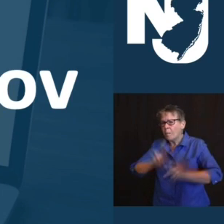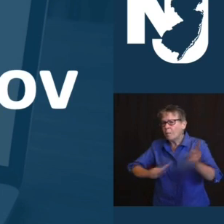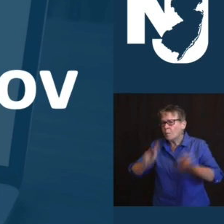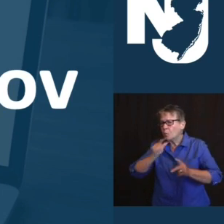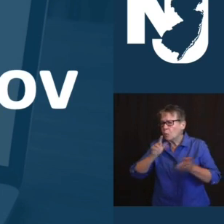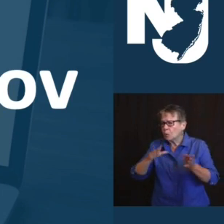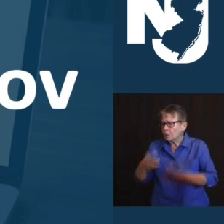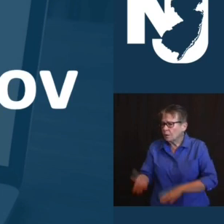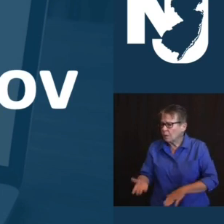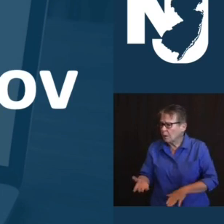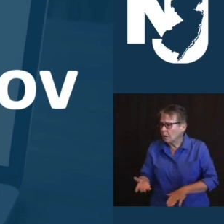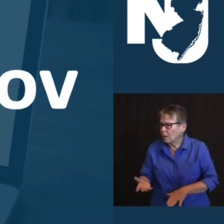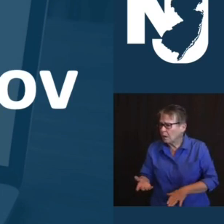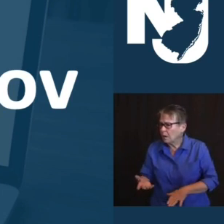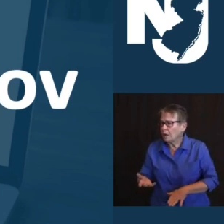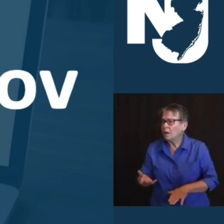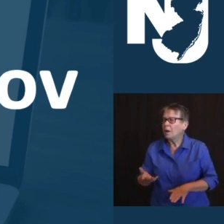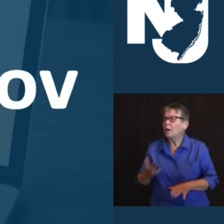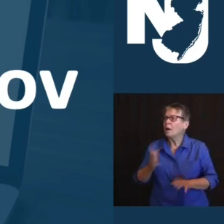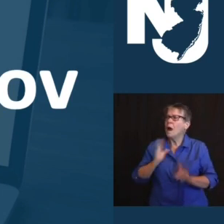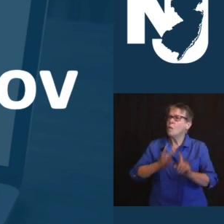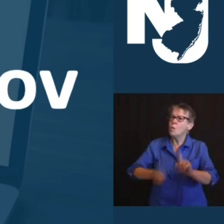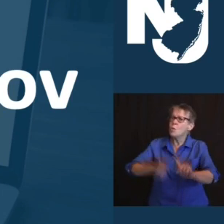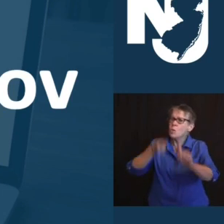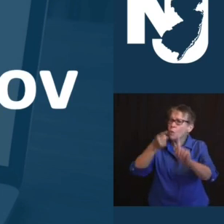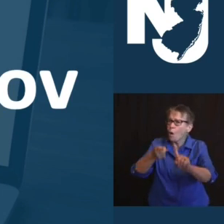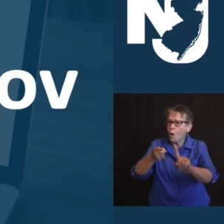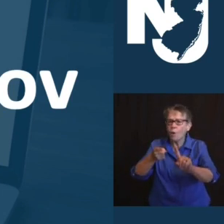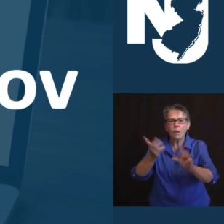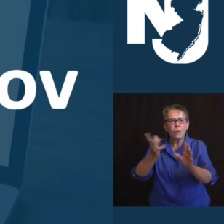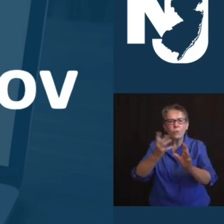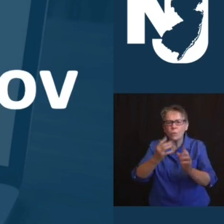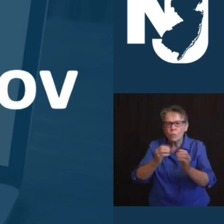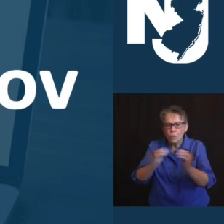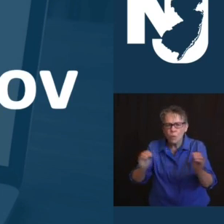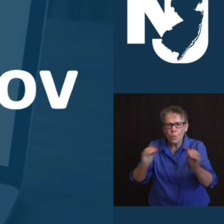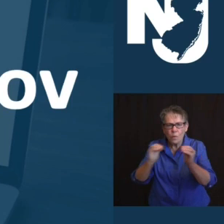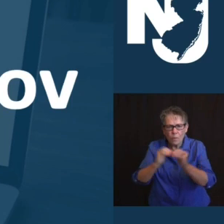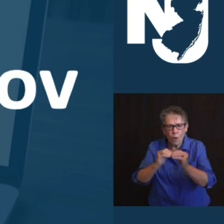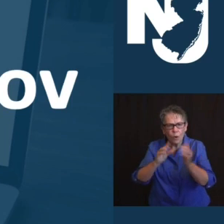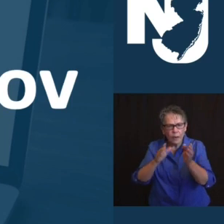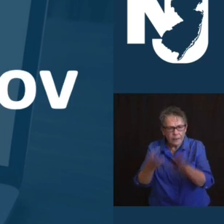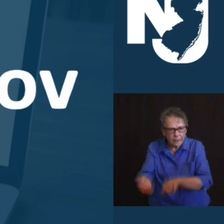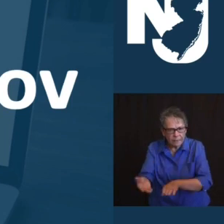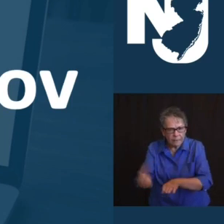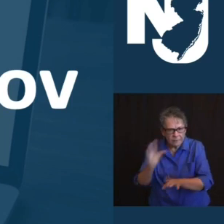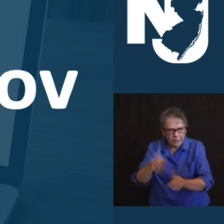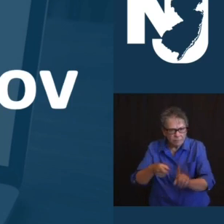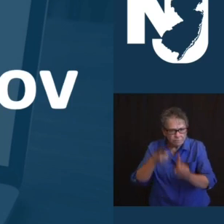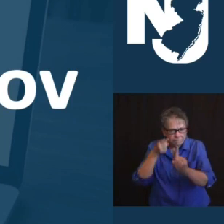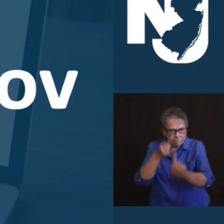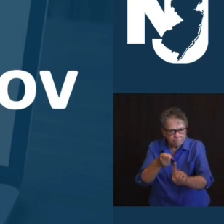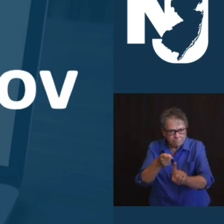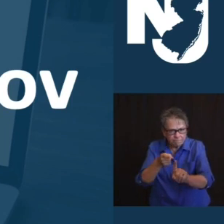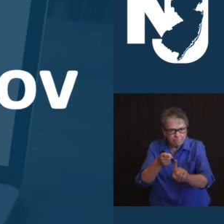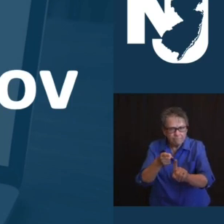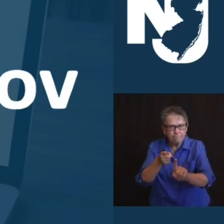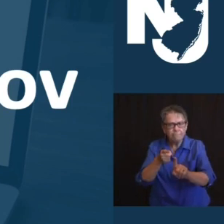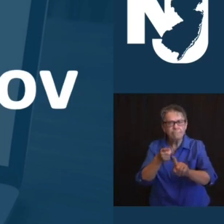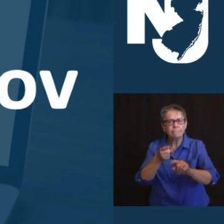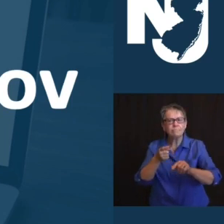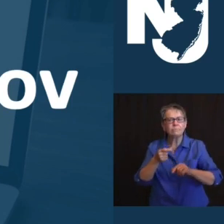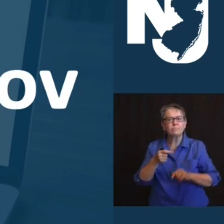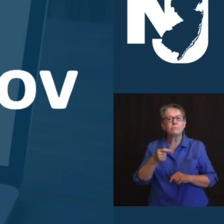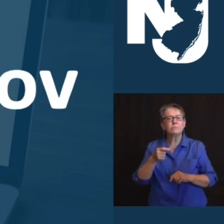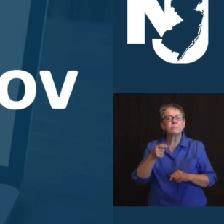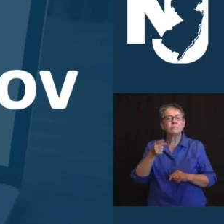far too many have already had to do so. Keep them in mind when you see a sign to tell you to put on a face covering before entering a